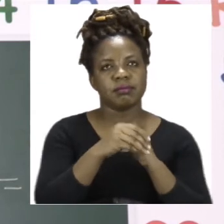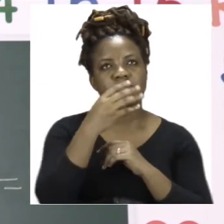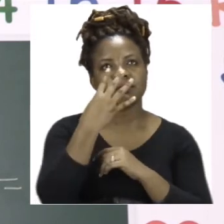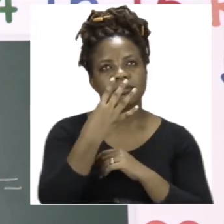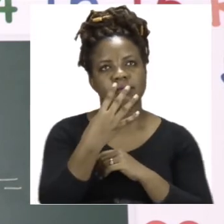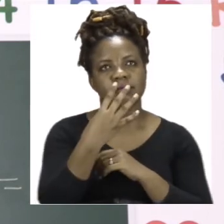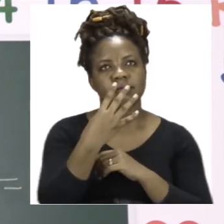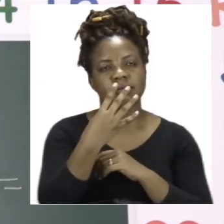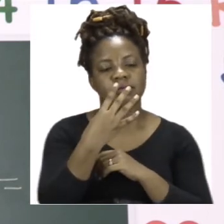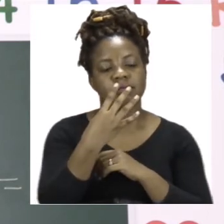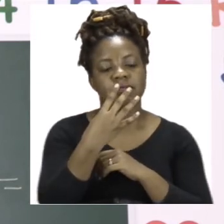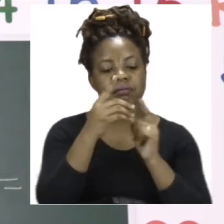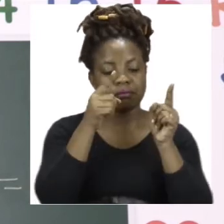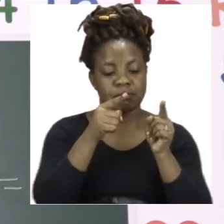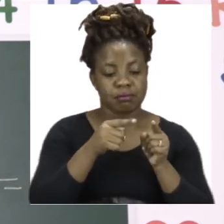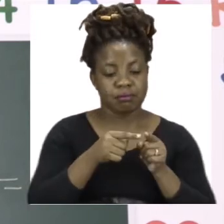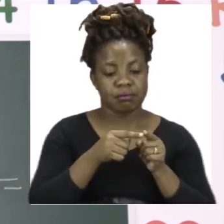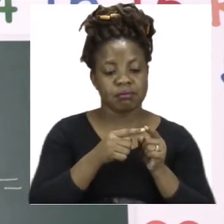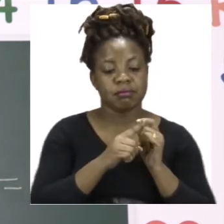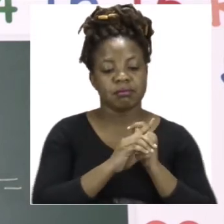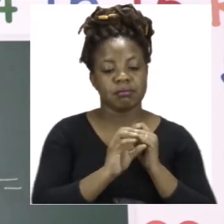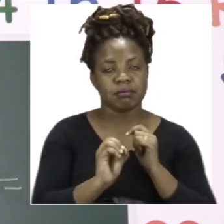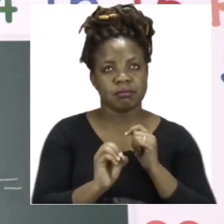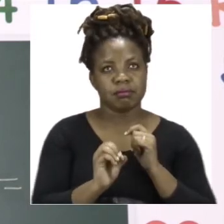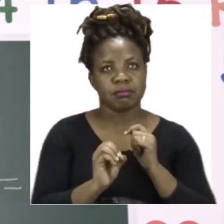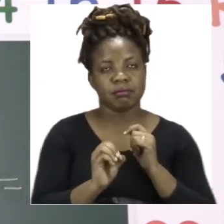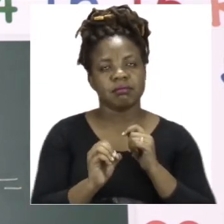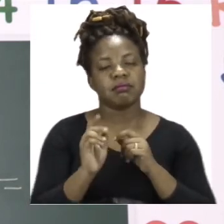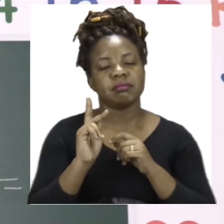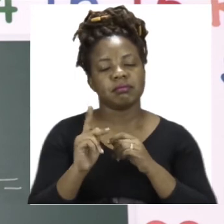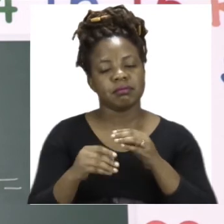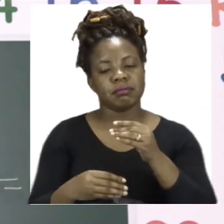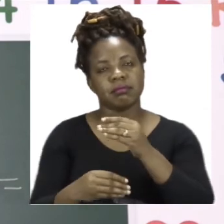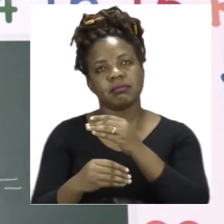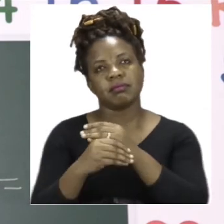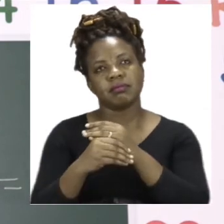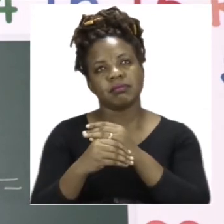6 + 4, which we said was 10, and then we add